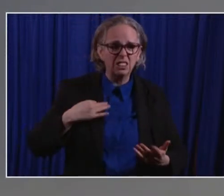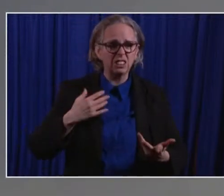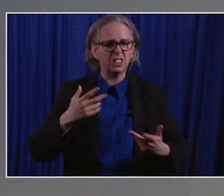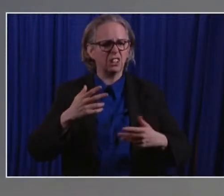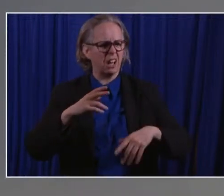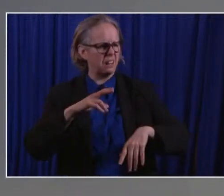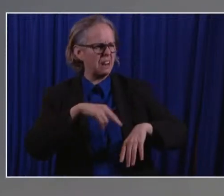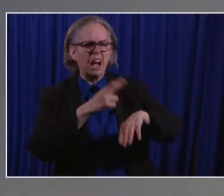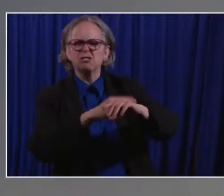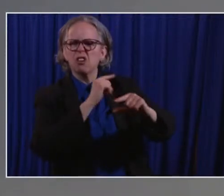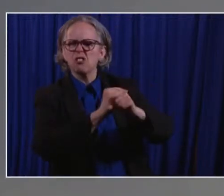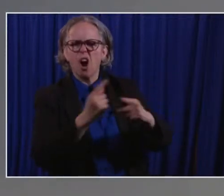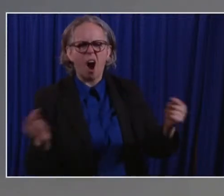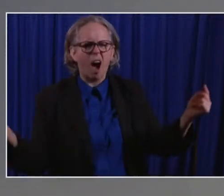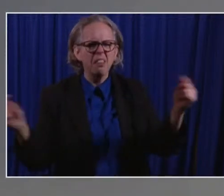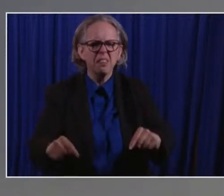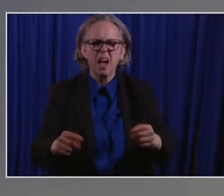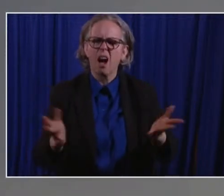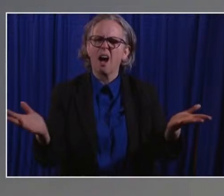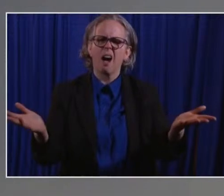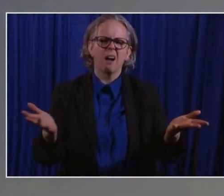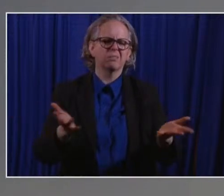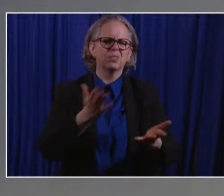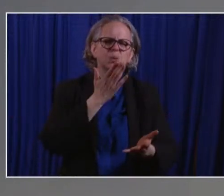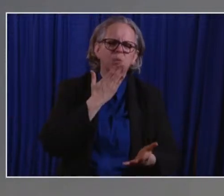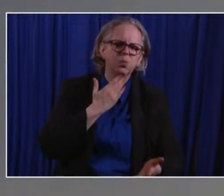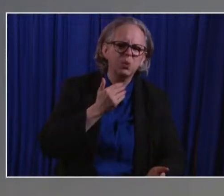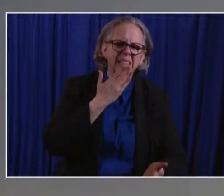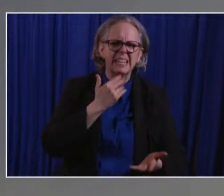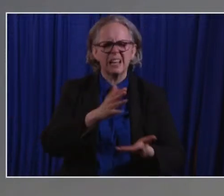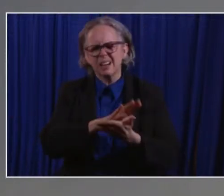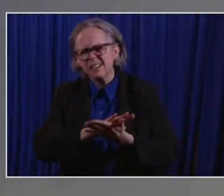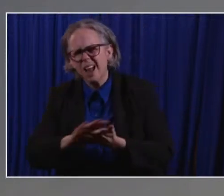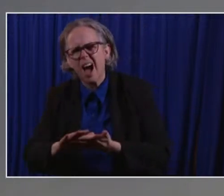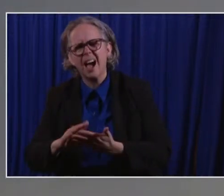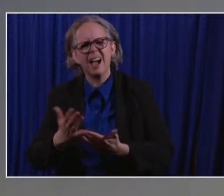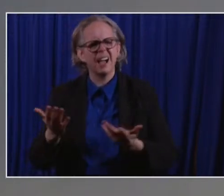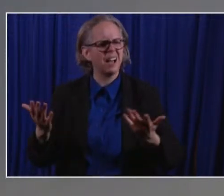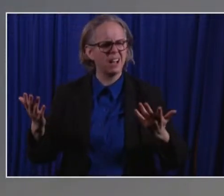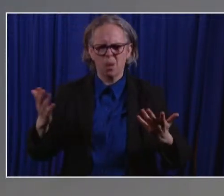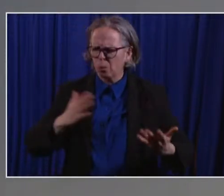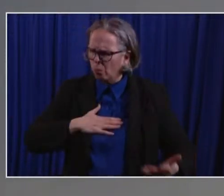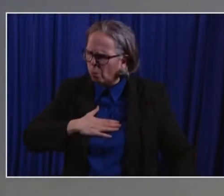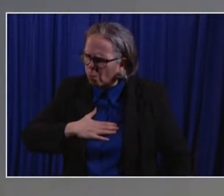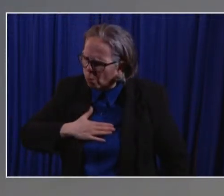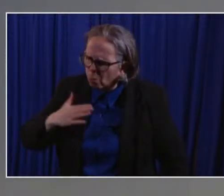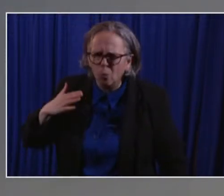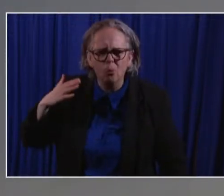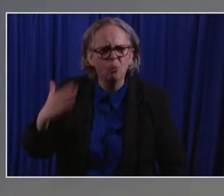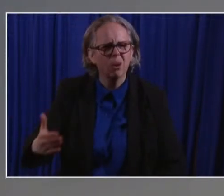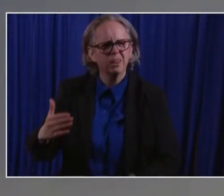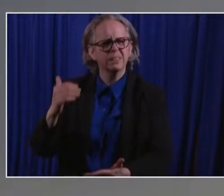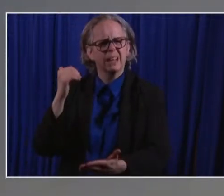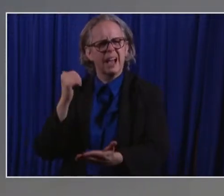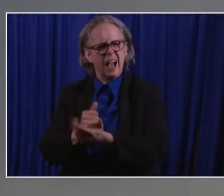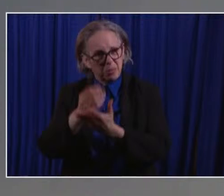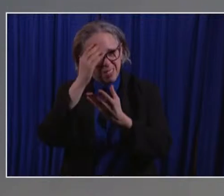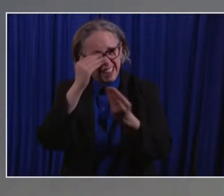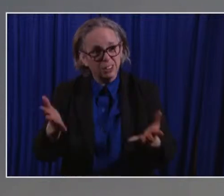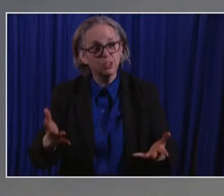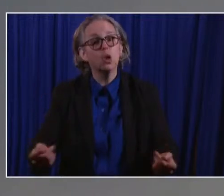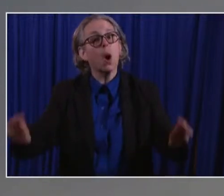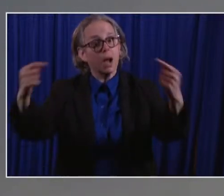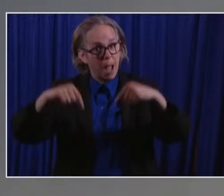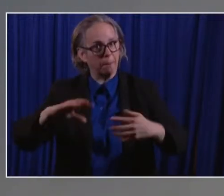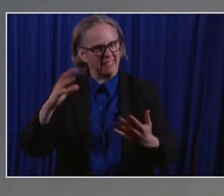very gentle and kind. Everybody's here to help. So I encourage everybody to come and get their vaccine now that